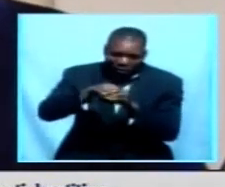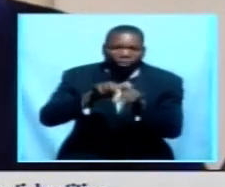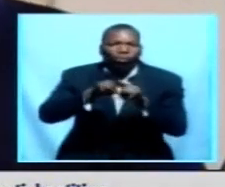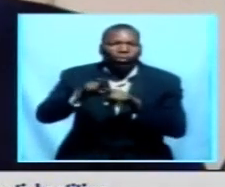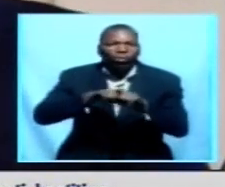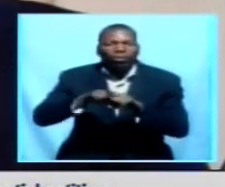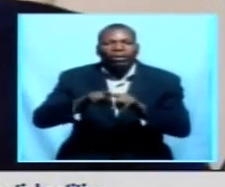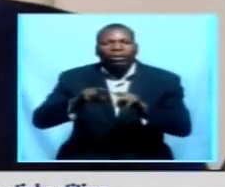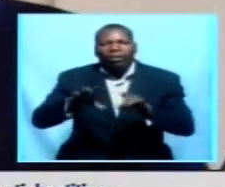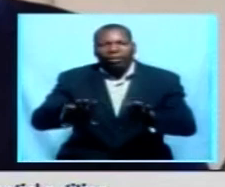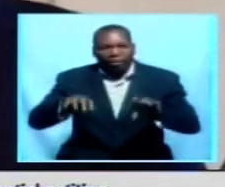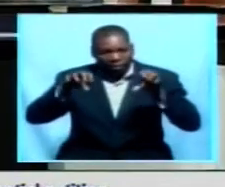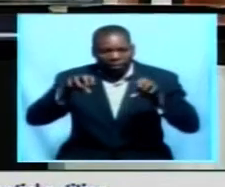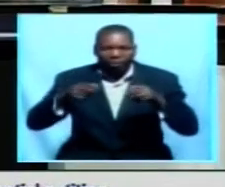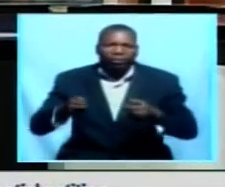tournament.